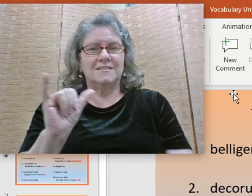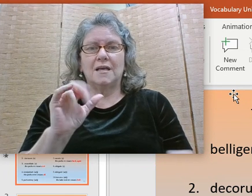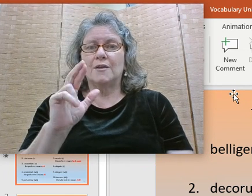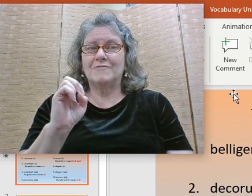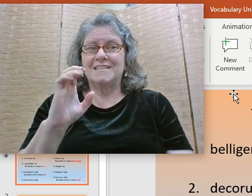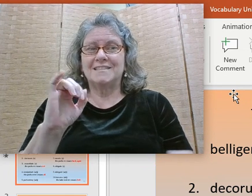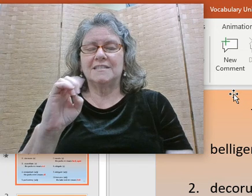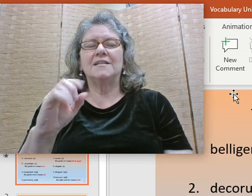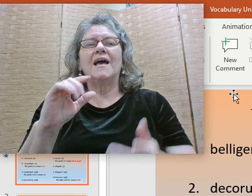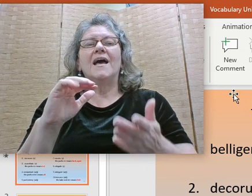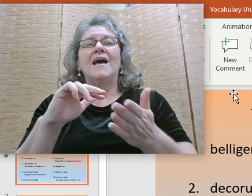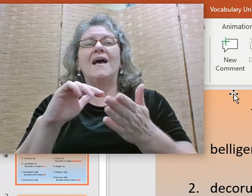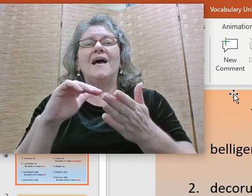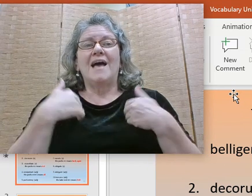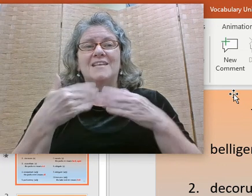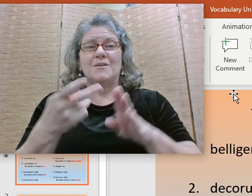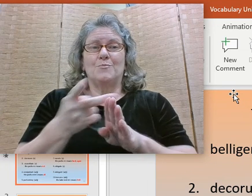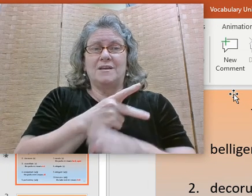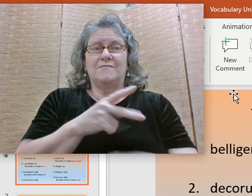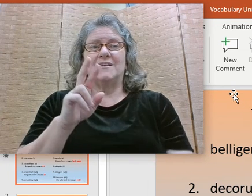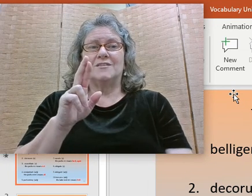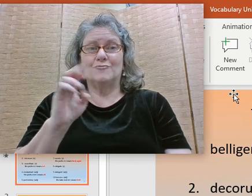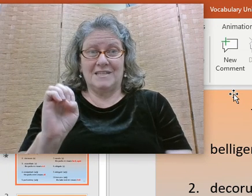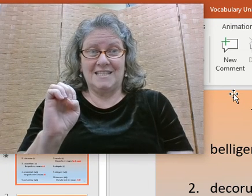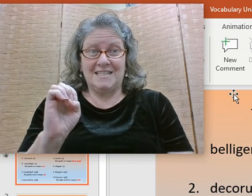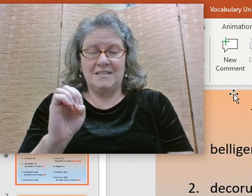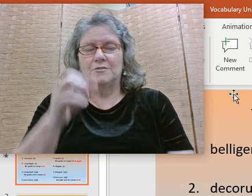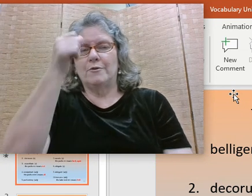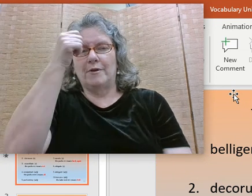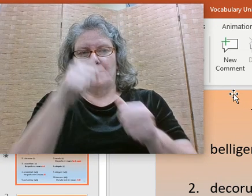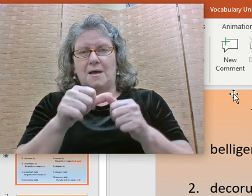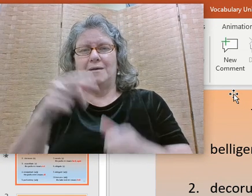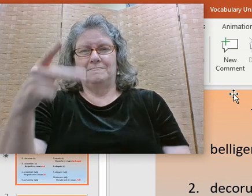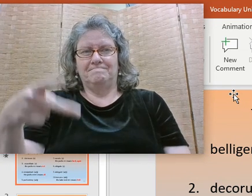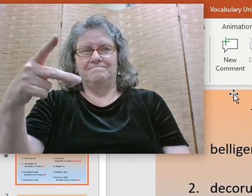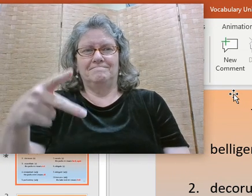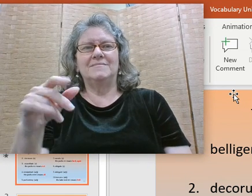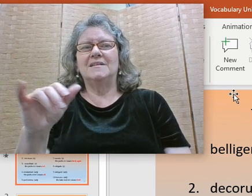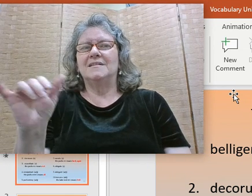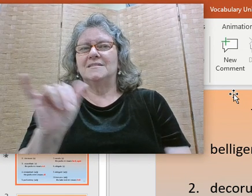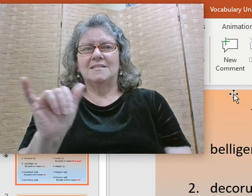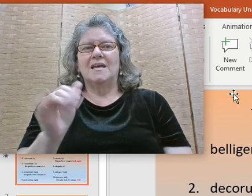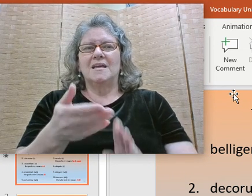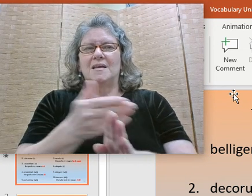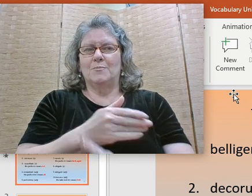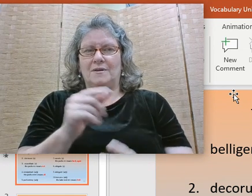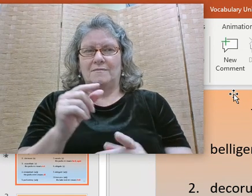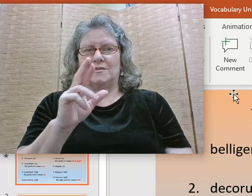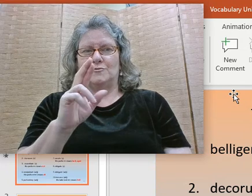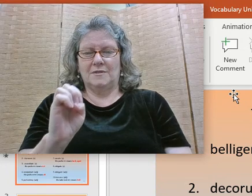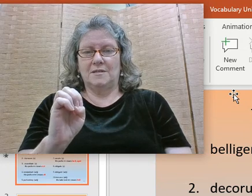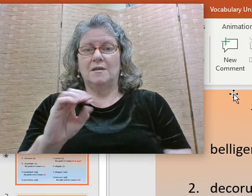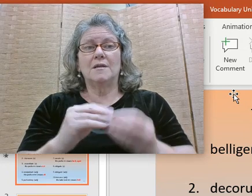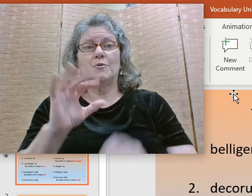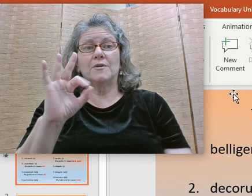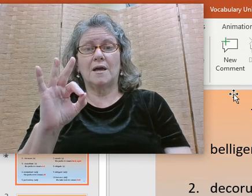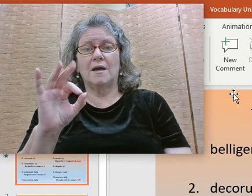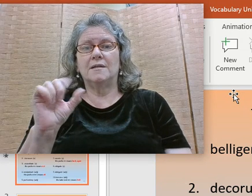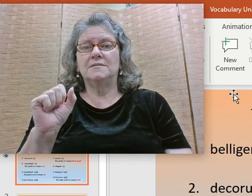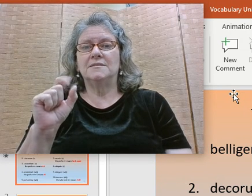that prefix re. So keep that in mind. They share that prefix. Number 9, stringent.